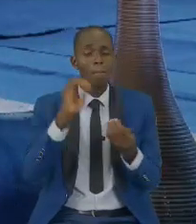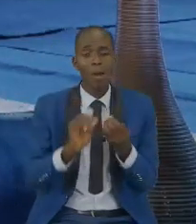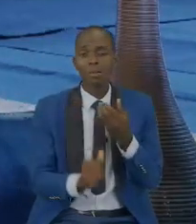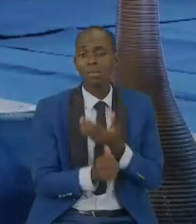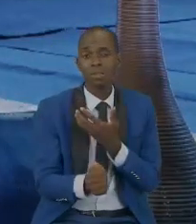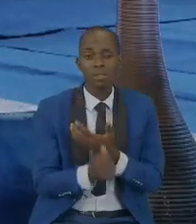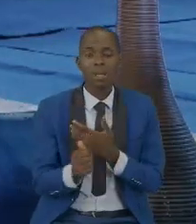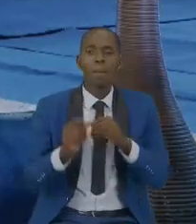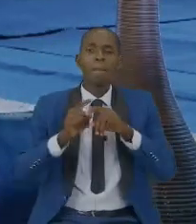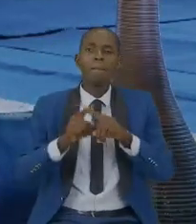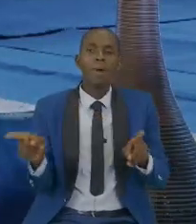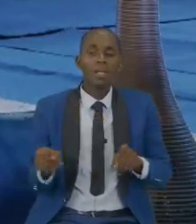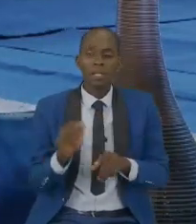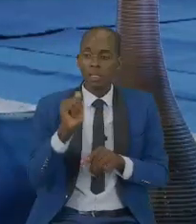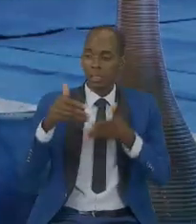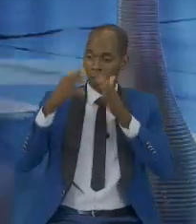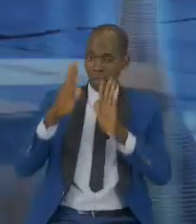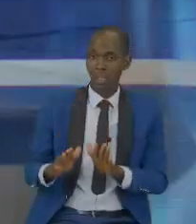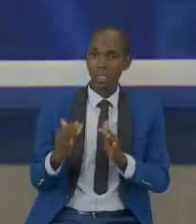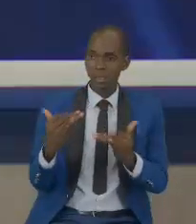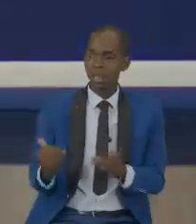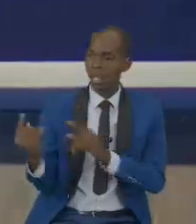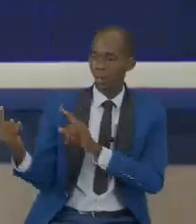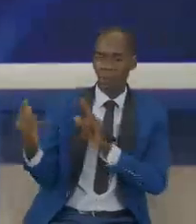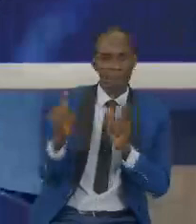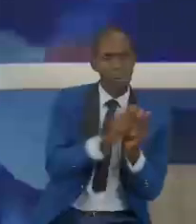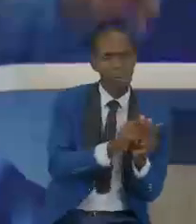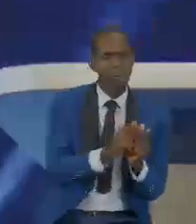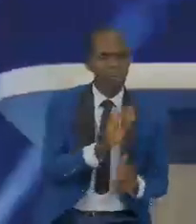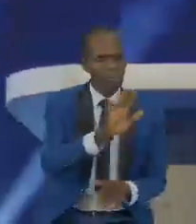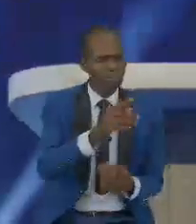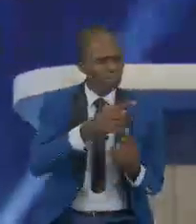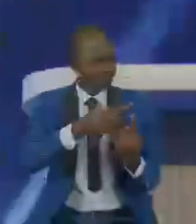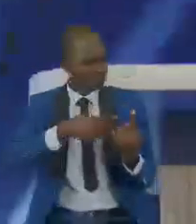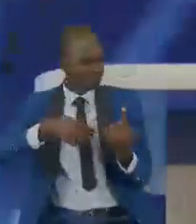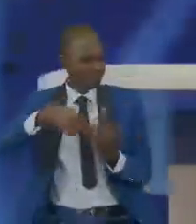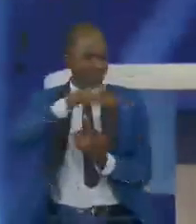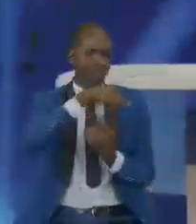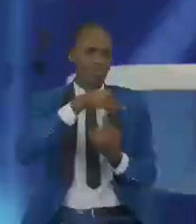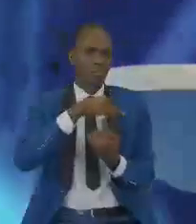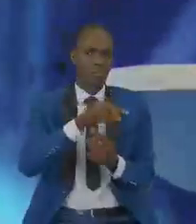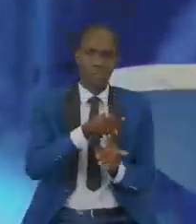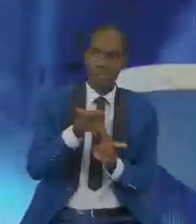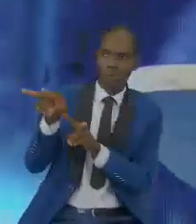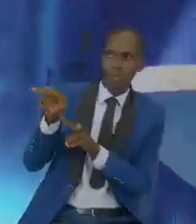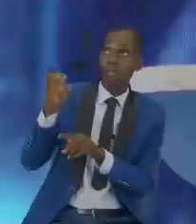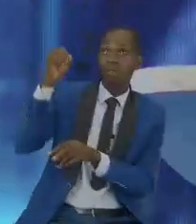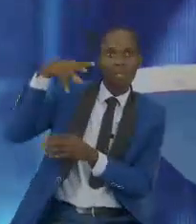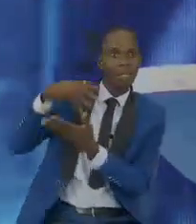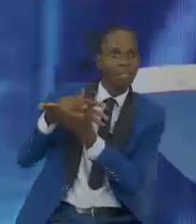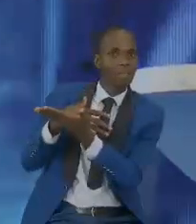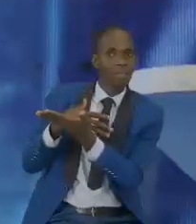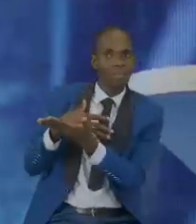But a guide now comes and he says, turn around. Look at that light over there. That's